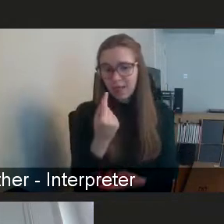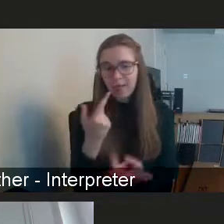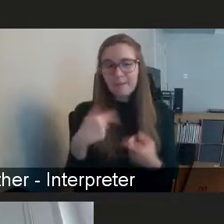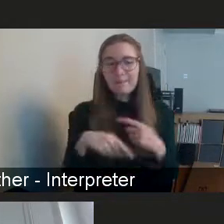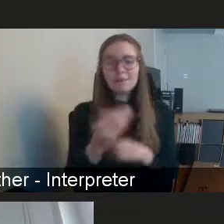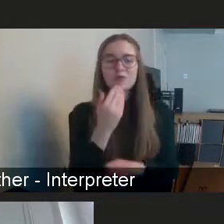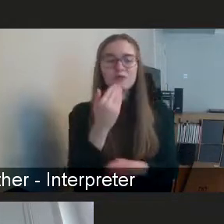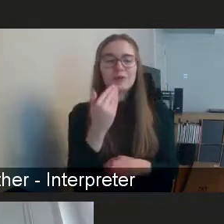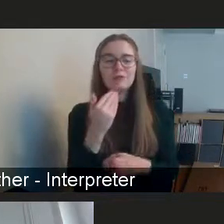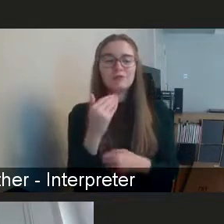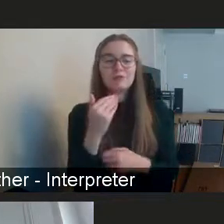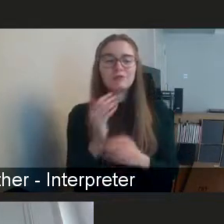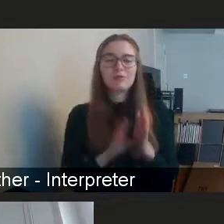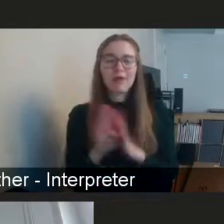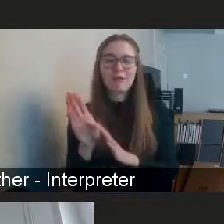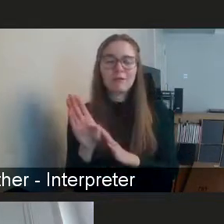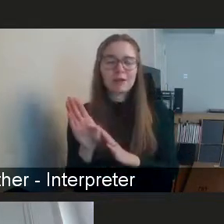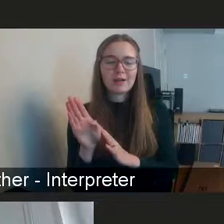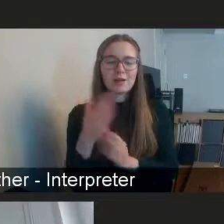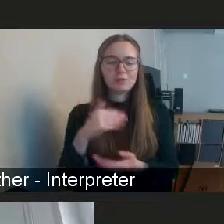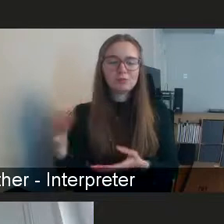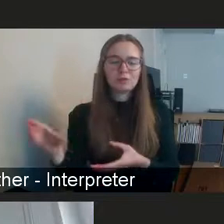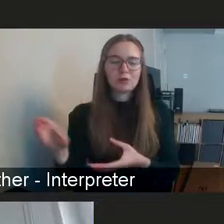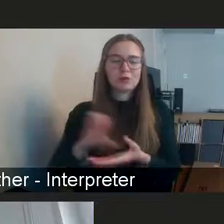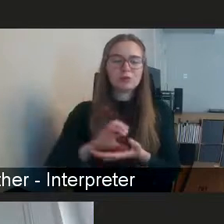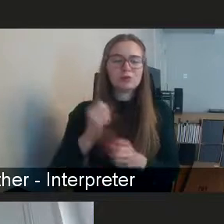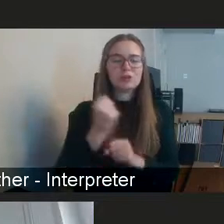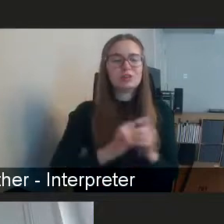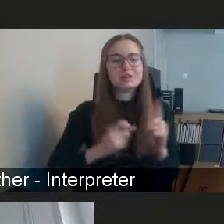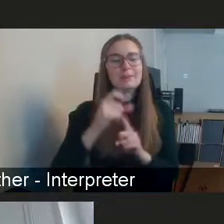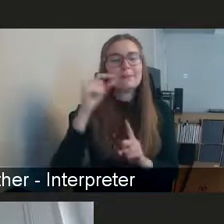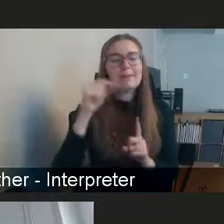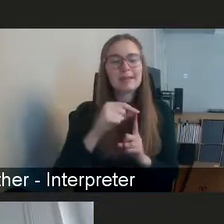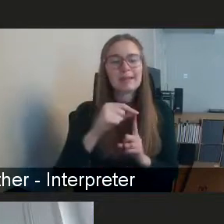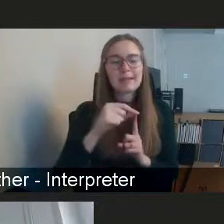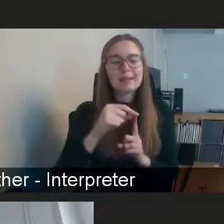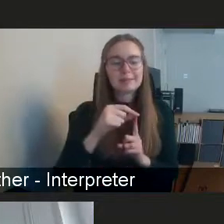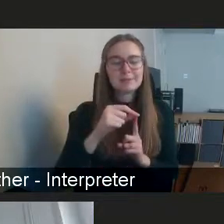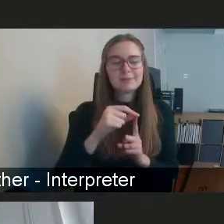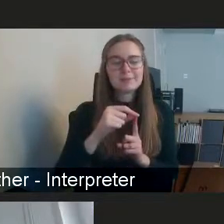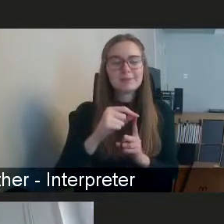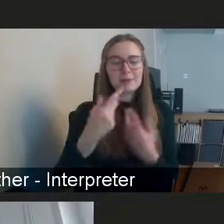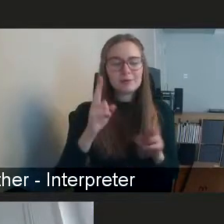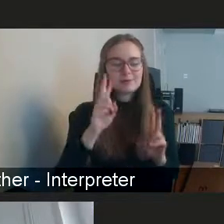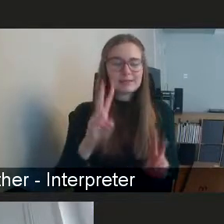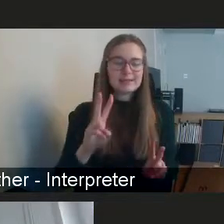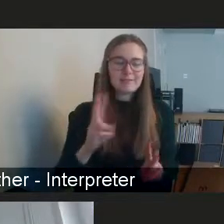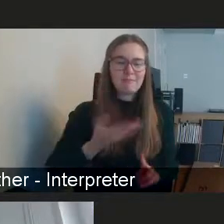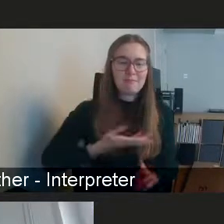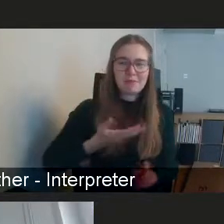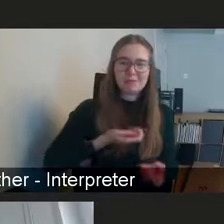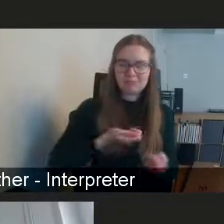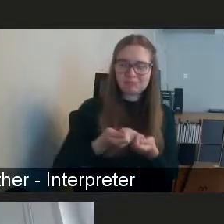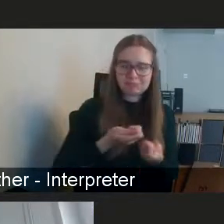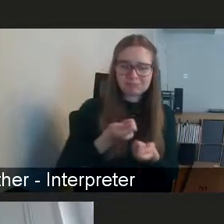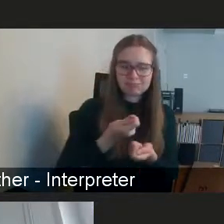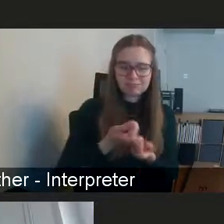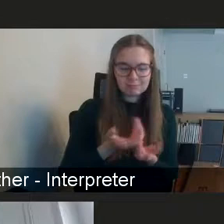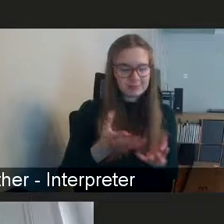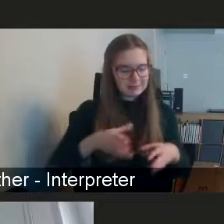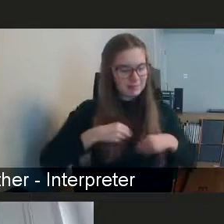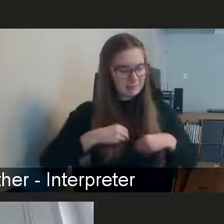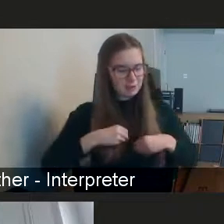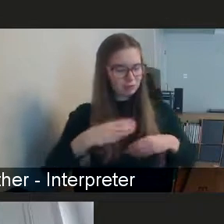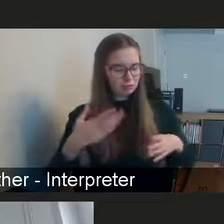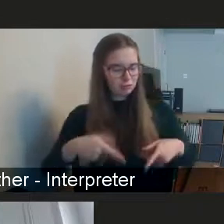recovery and the contribution to GDP is that we have seen entrepreneurs which have taken these challenges and started